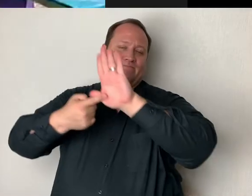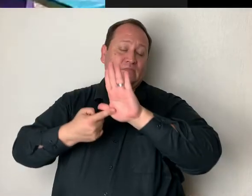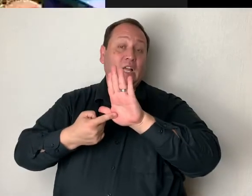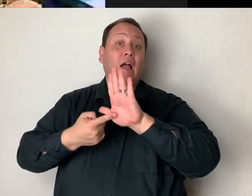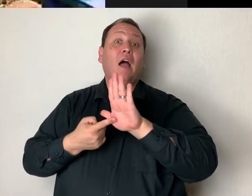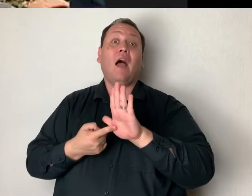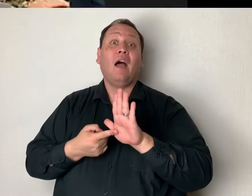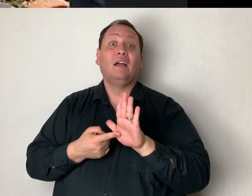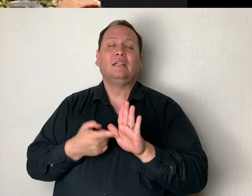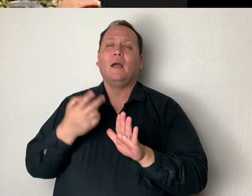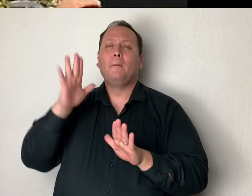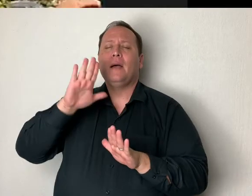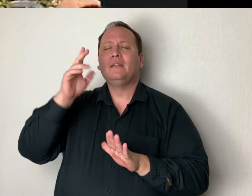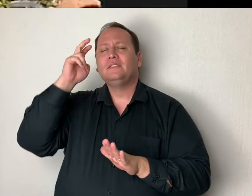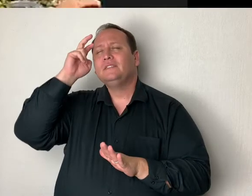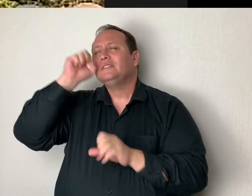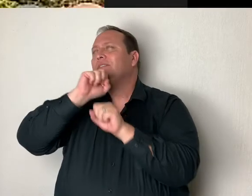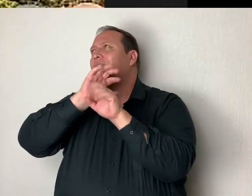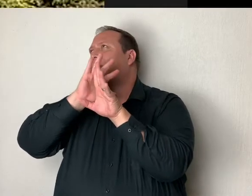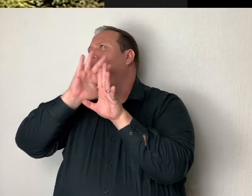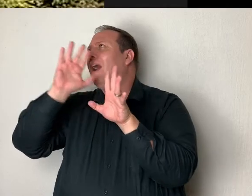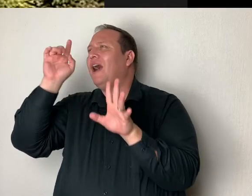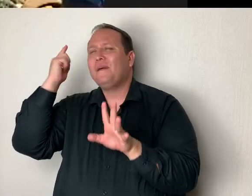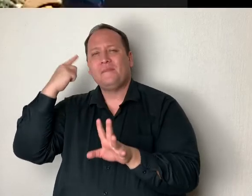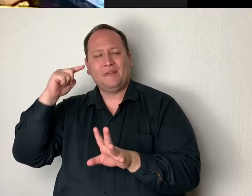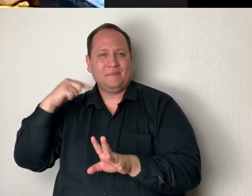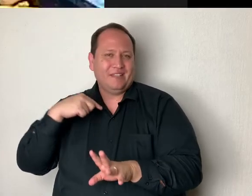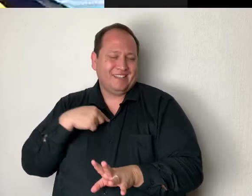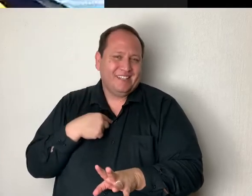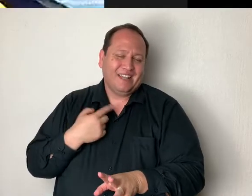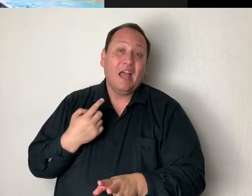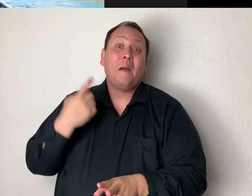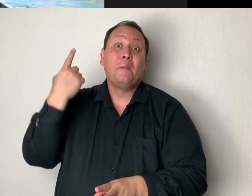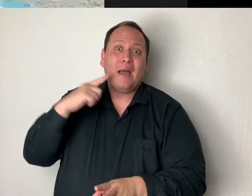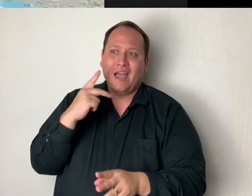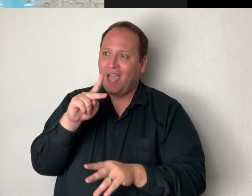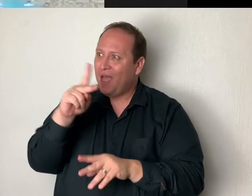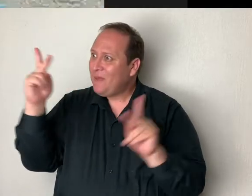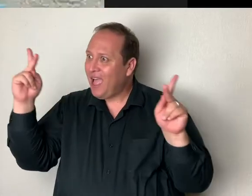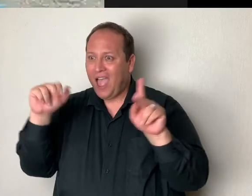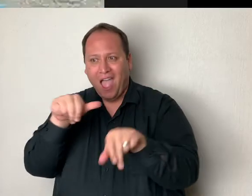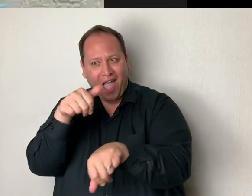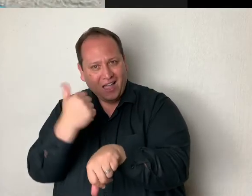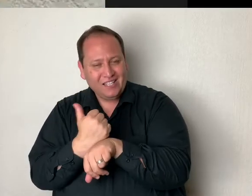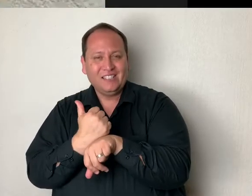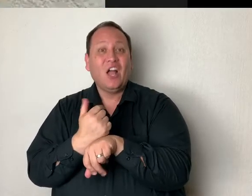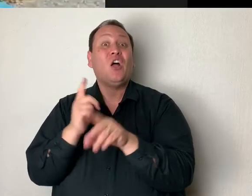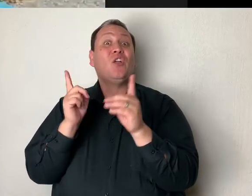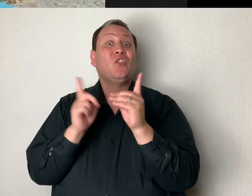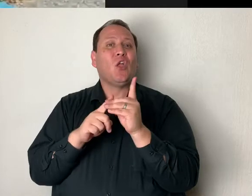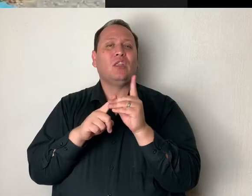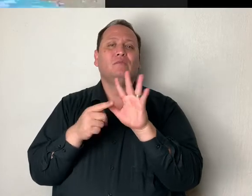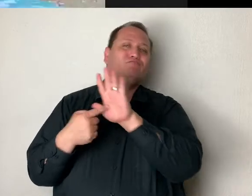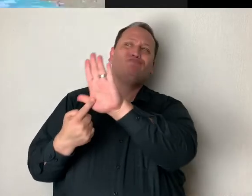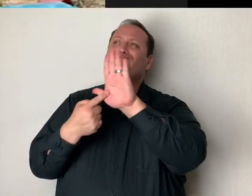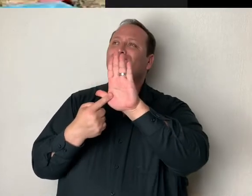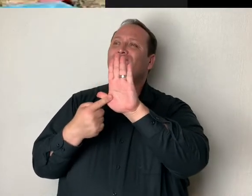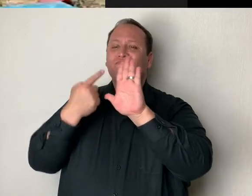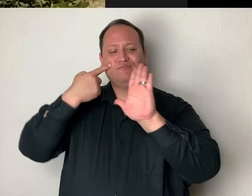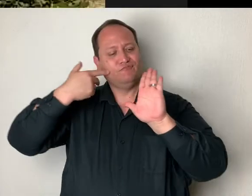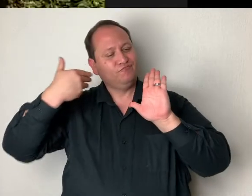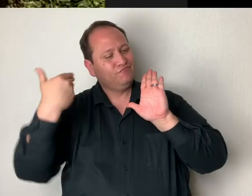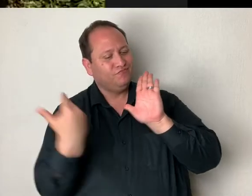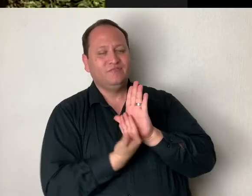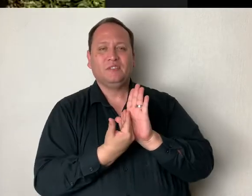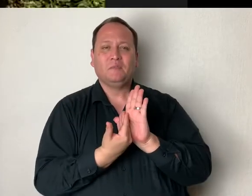for me to be able to have a park where that message can be realized. So thank you very much.